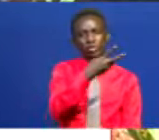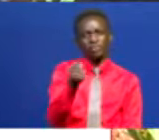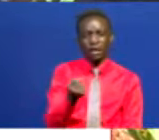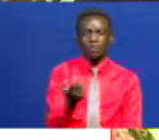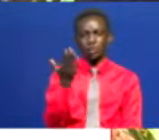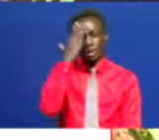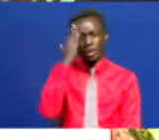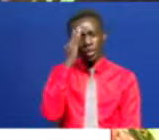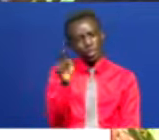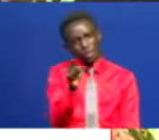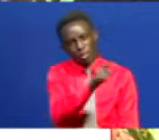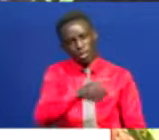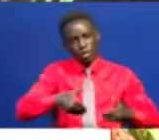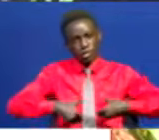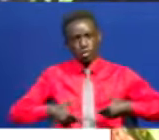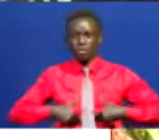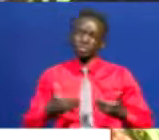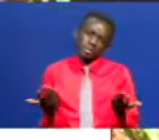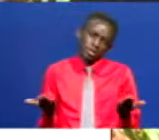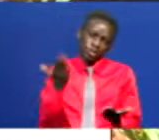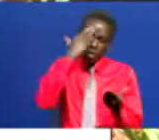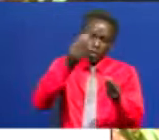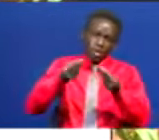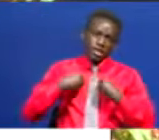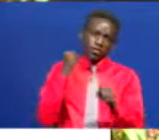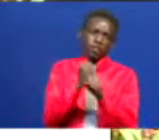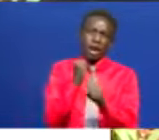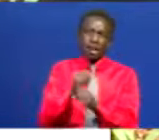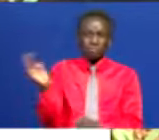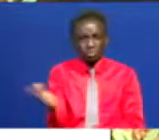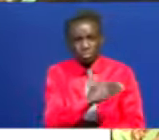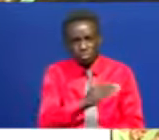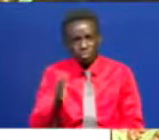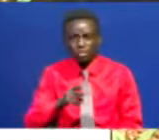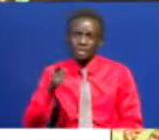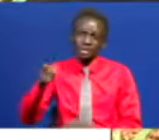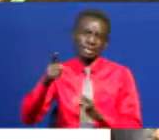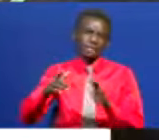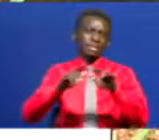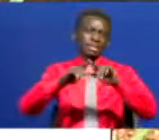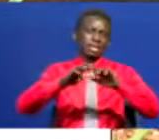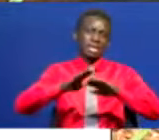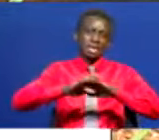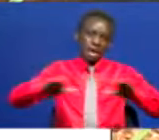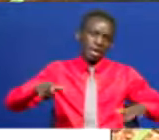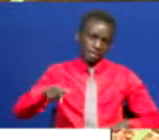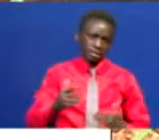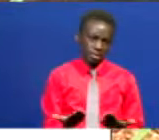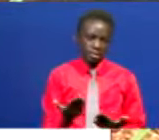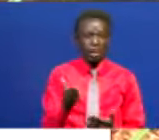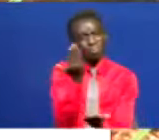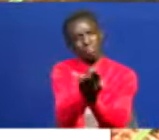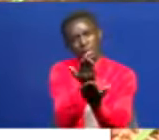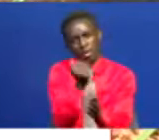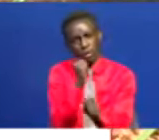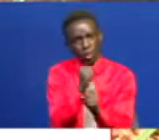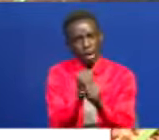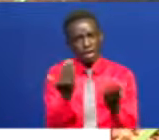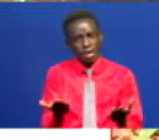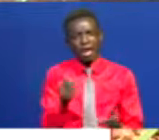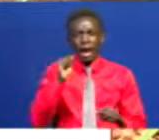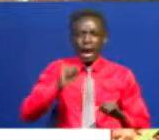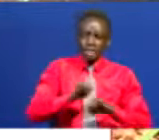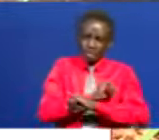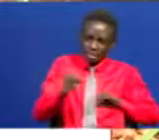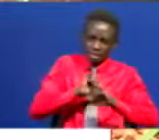vijana utupatie kazi tufagie show. Tunaomba hiyo kazi mina tuweze kumarisha